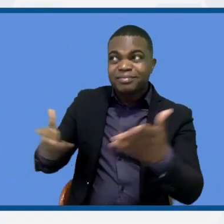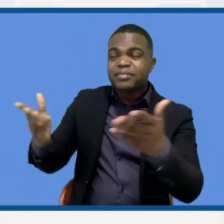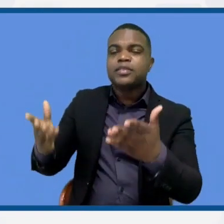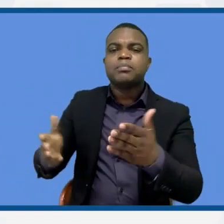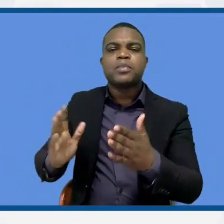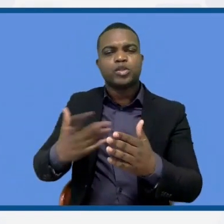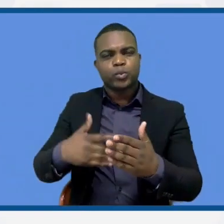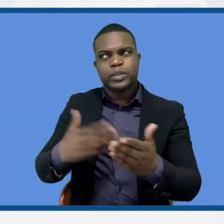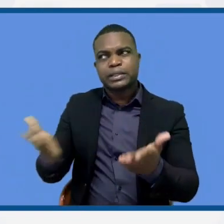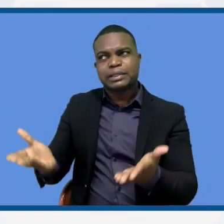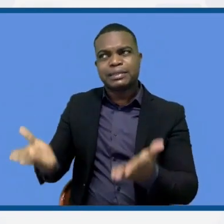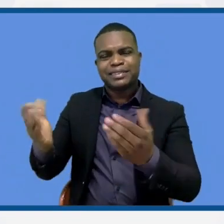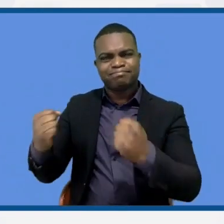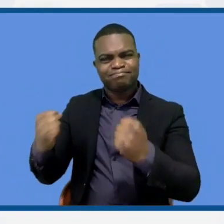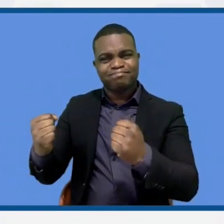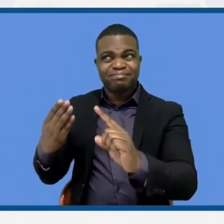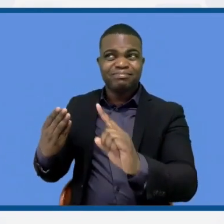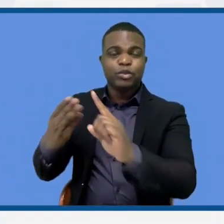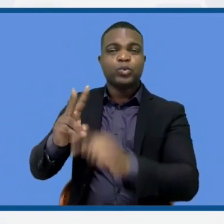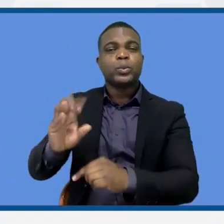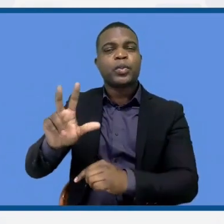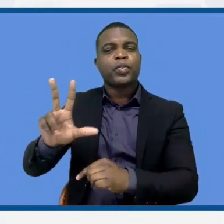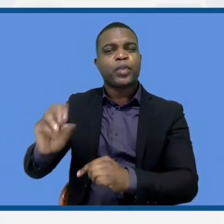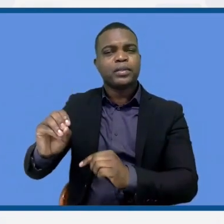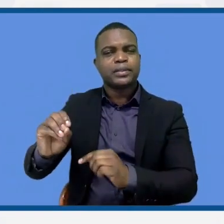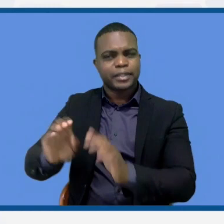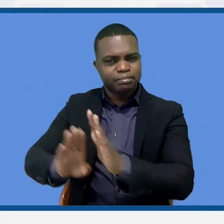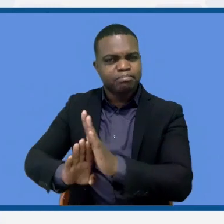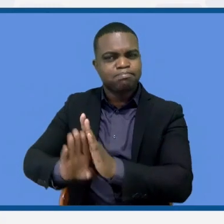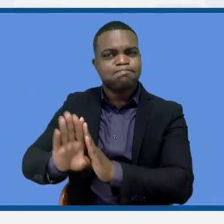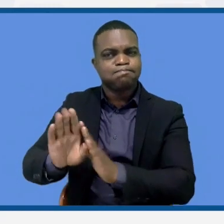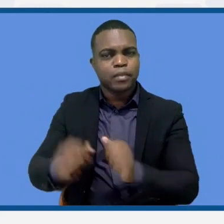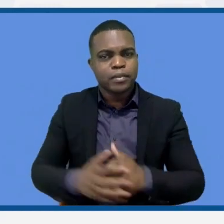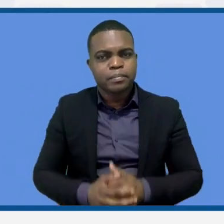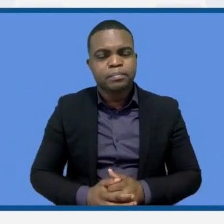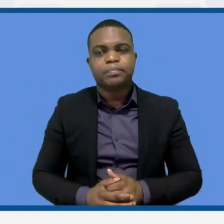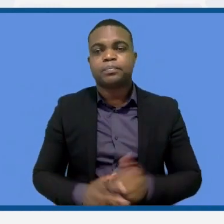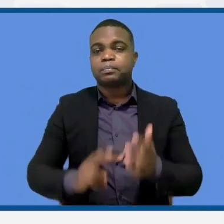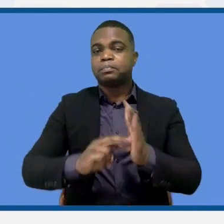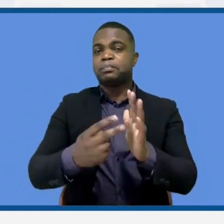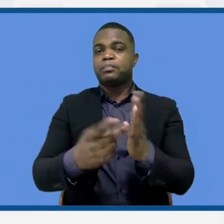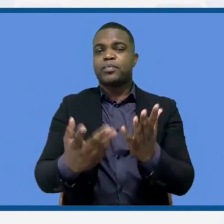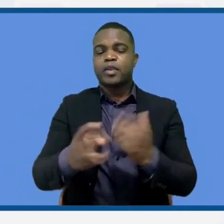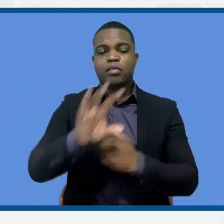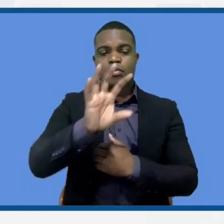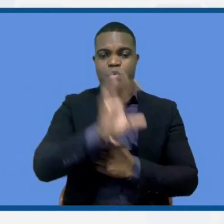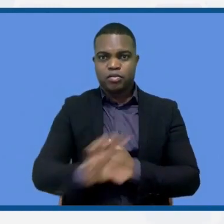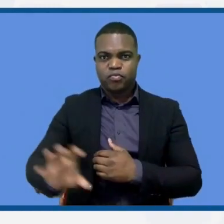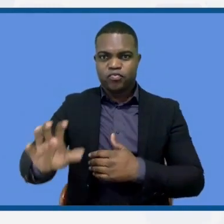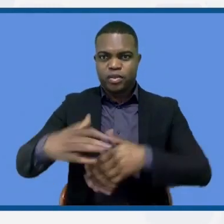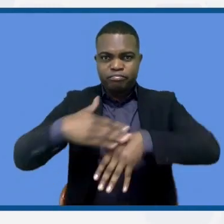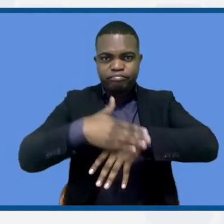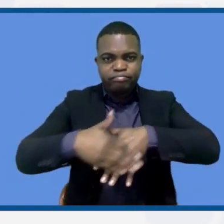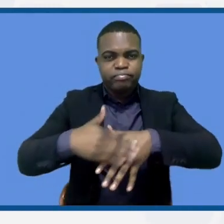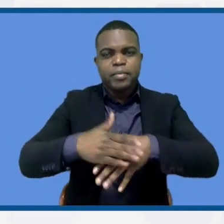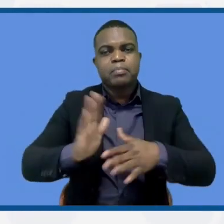the contextual challenges that exist. However, in order for this to take place, we must first understand